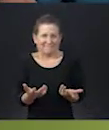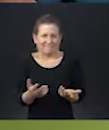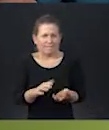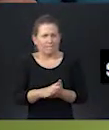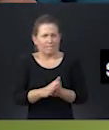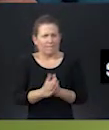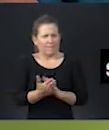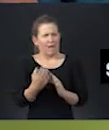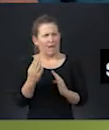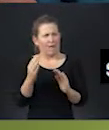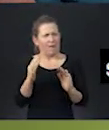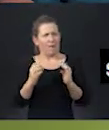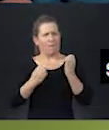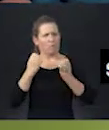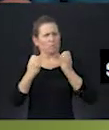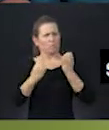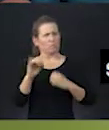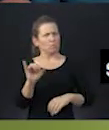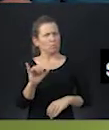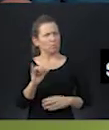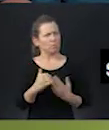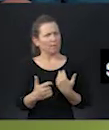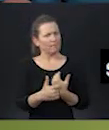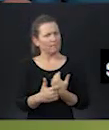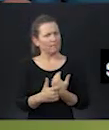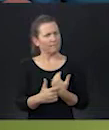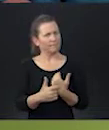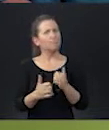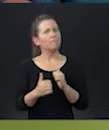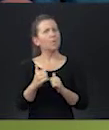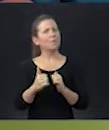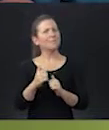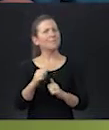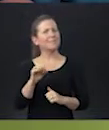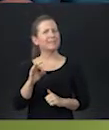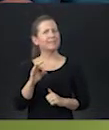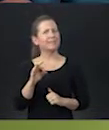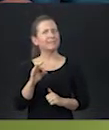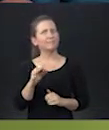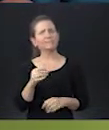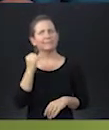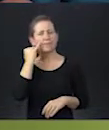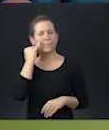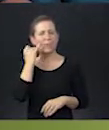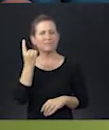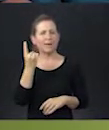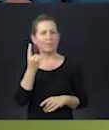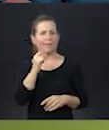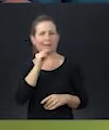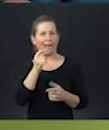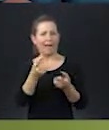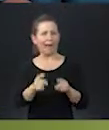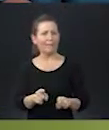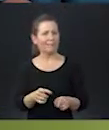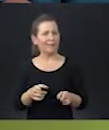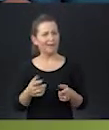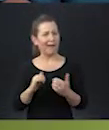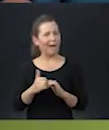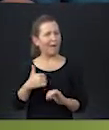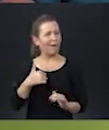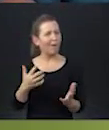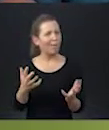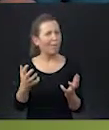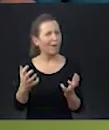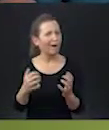I sometimes become emotional at some points, but mostly that if something doesn't go my way